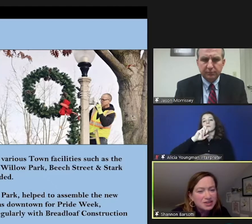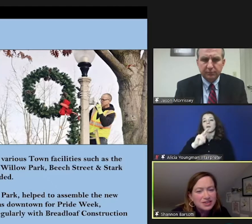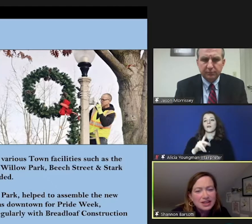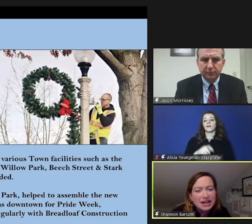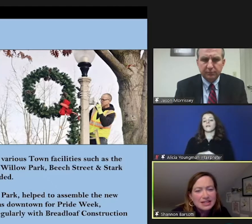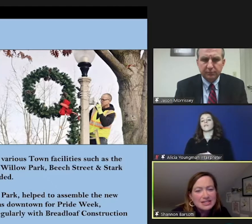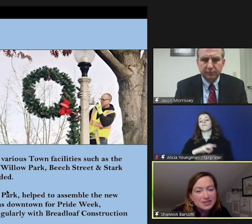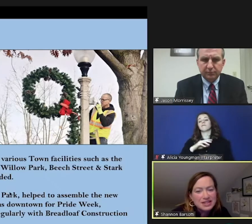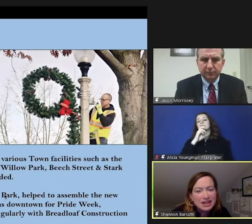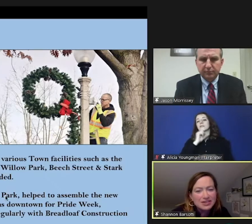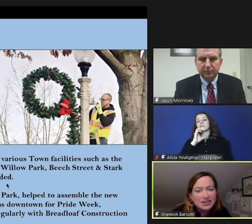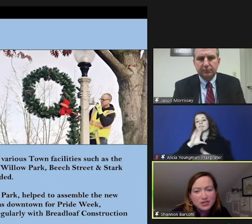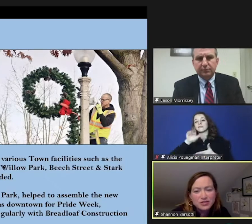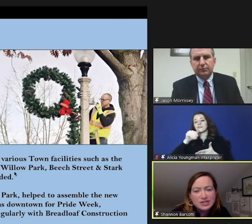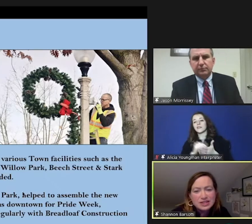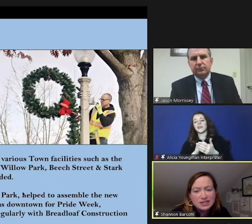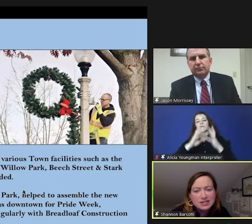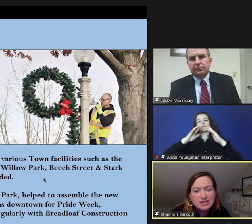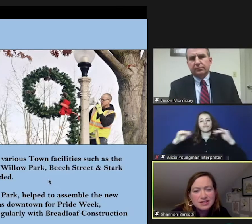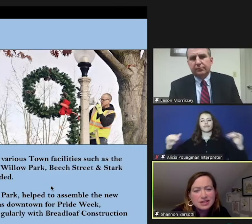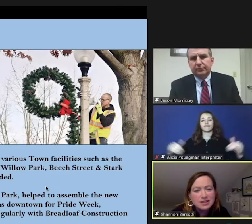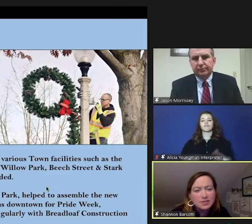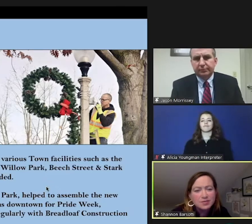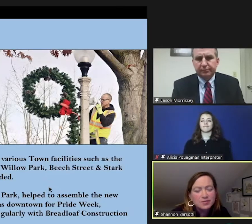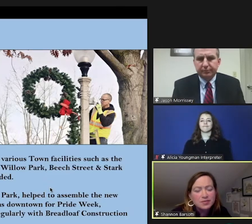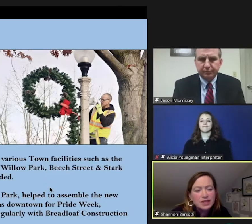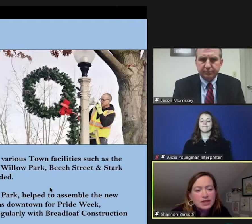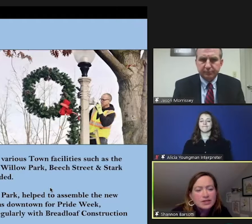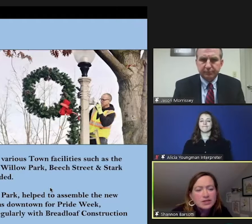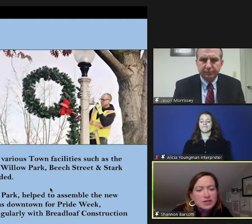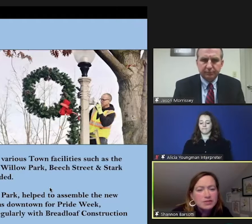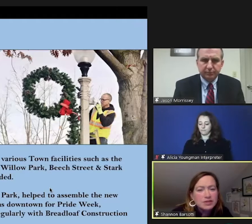senior center, and downtown, and other facilities as needed.